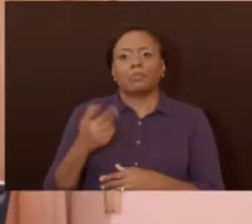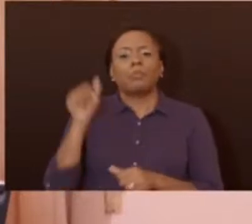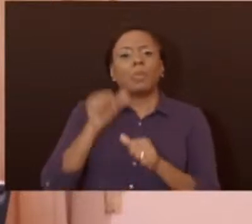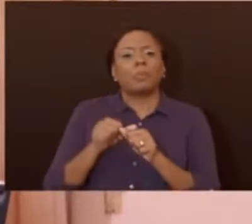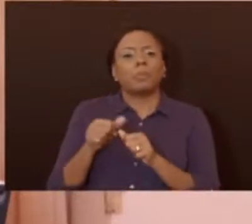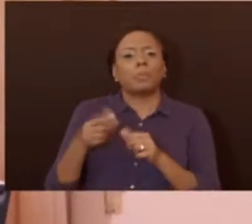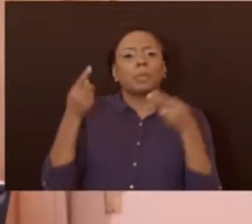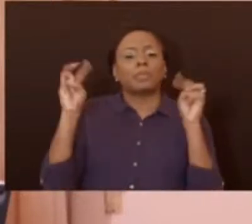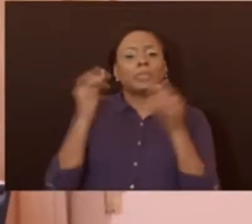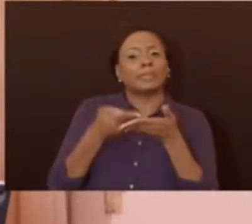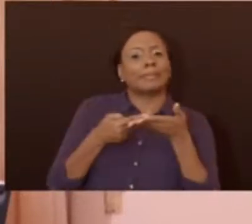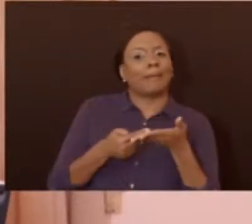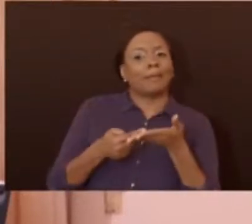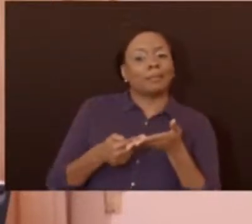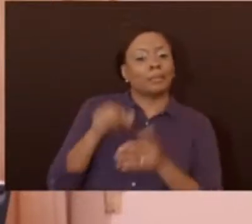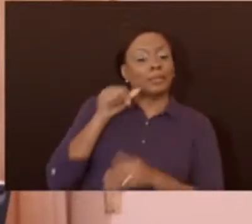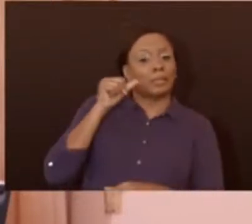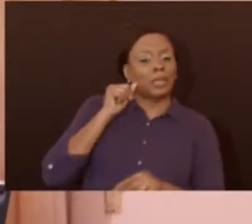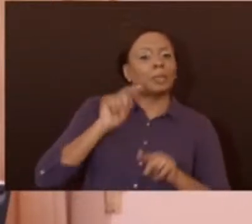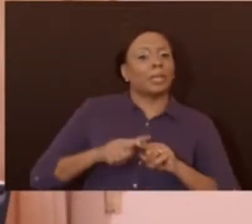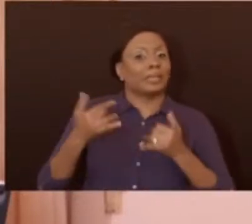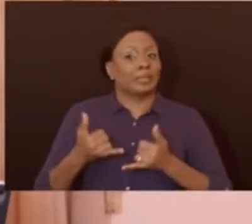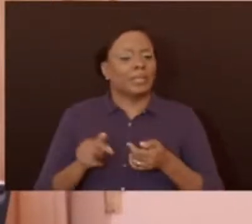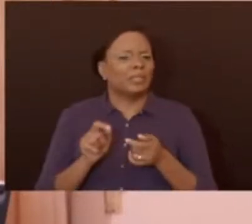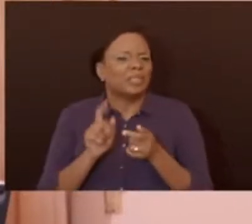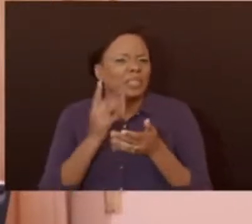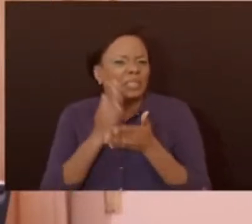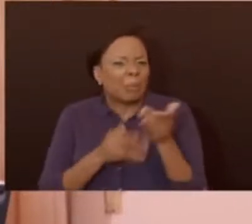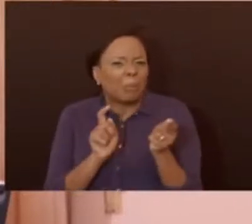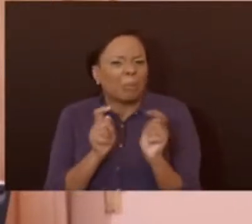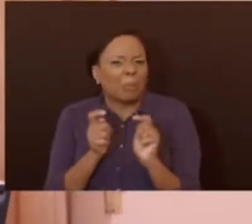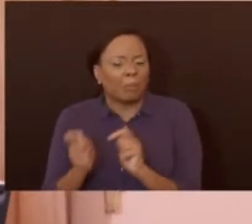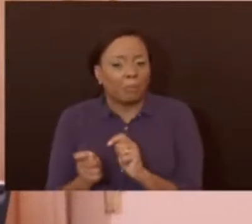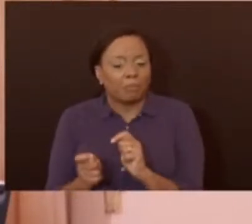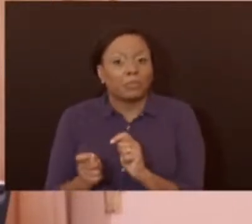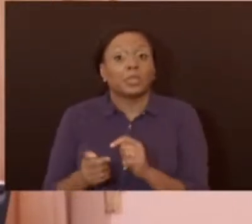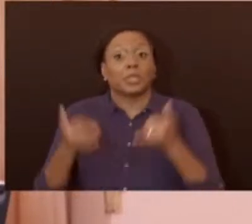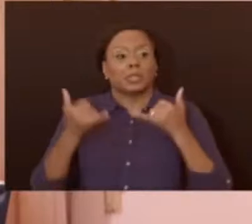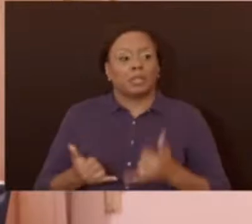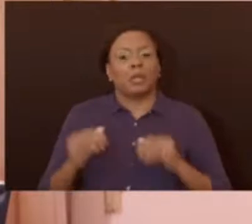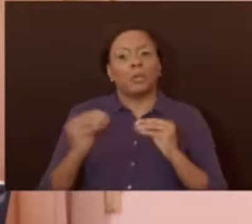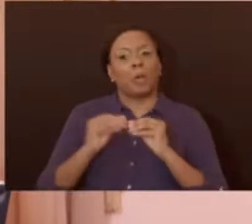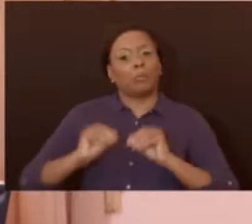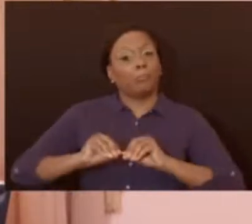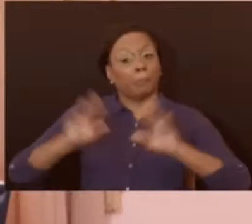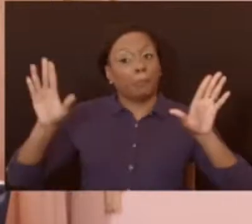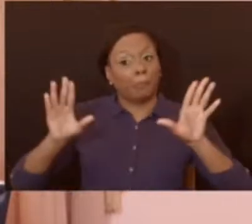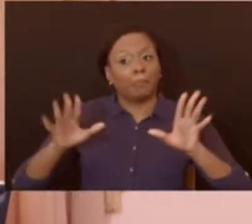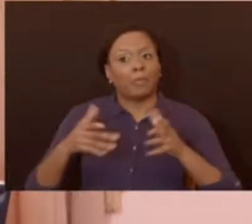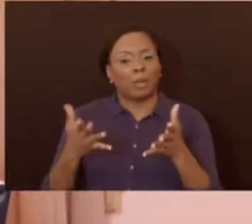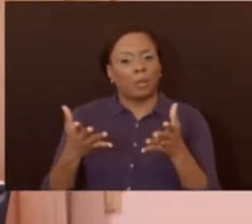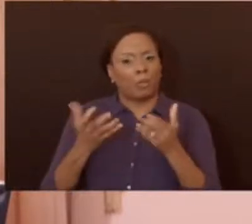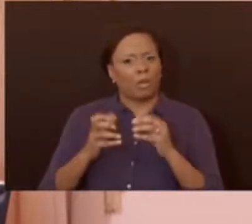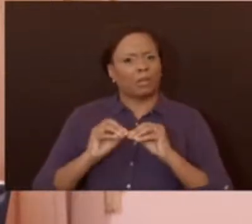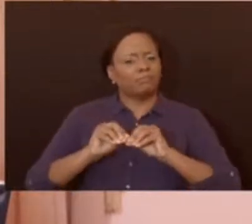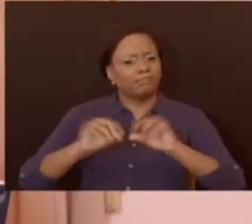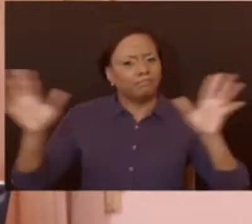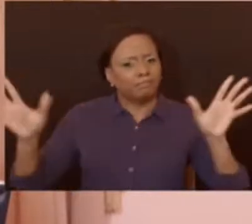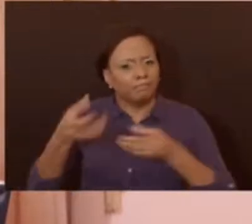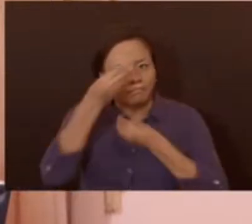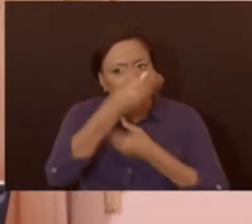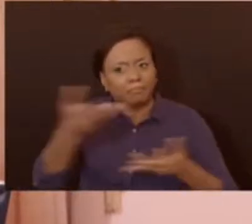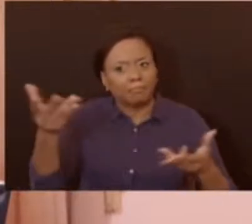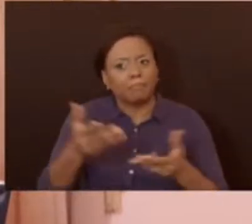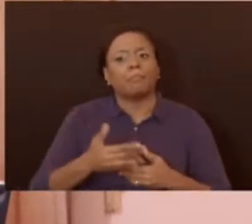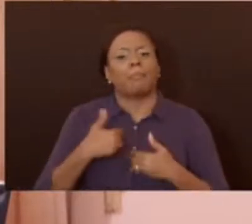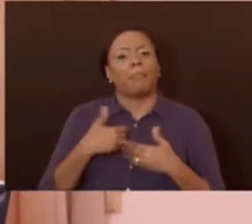by the Prime Minister yesterday with the country. And for absolute clarity, I think it is important that I join you for a few